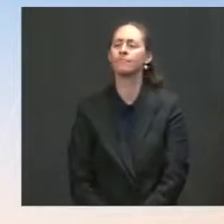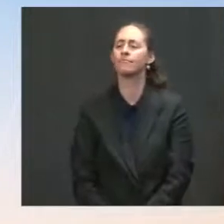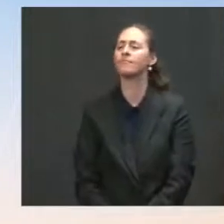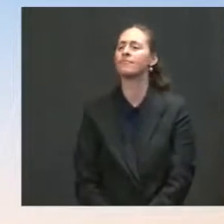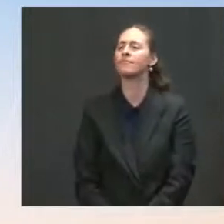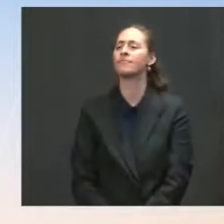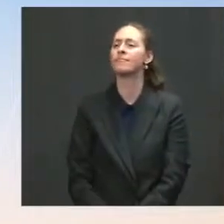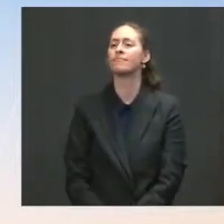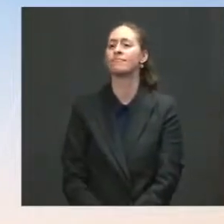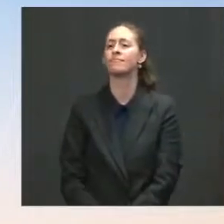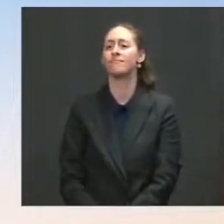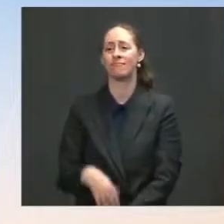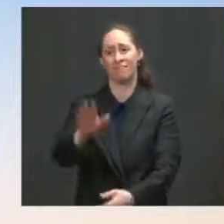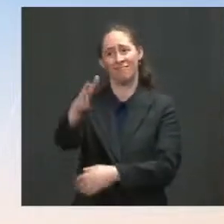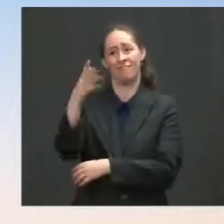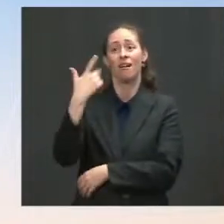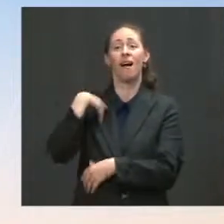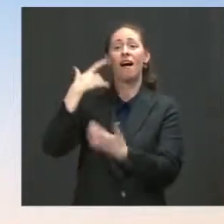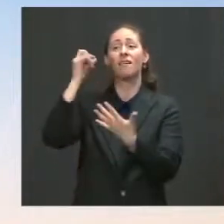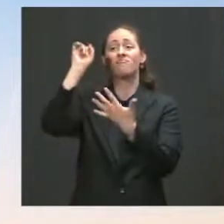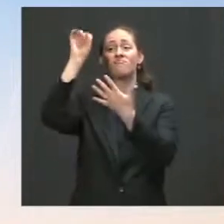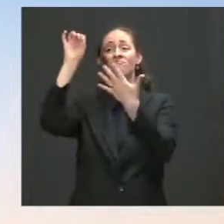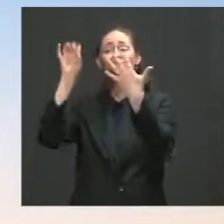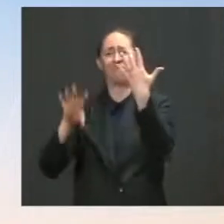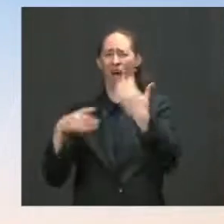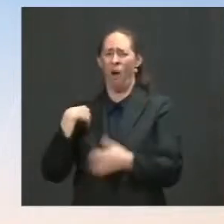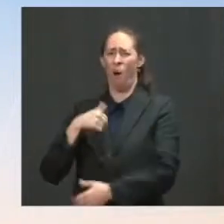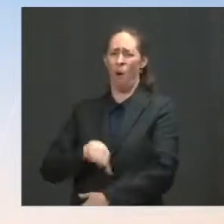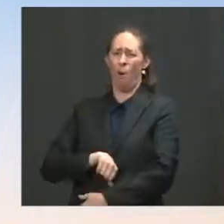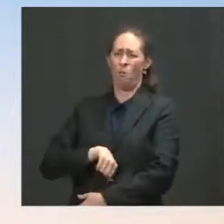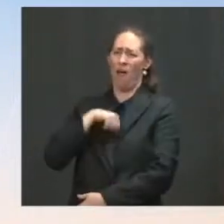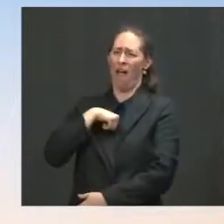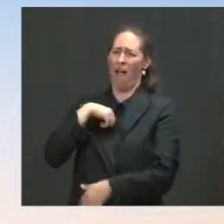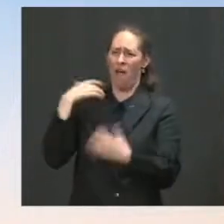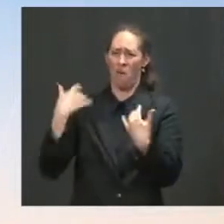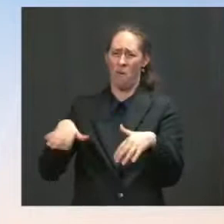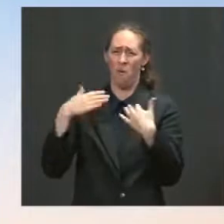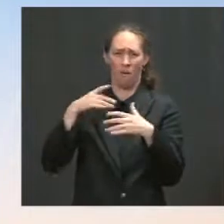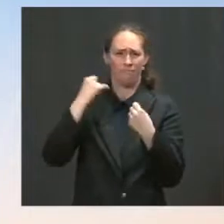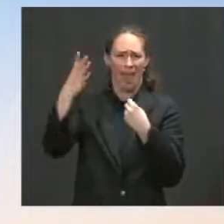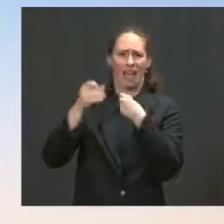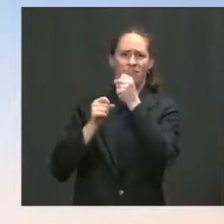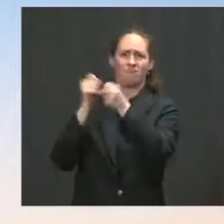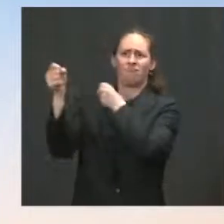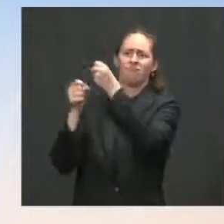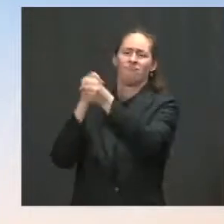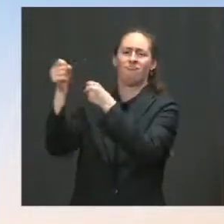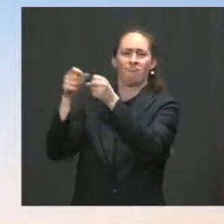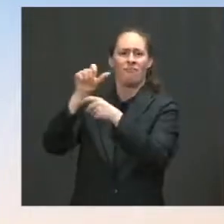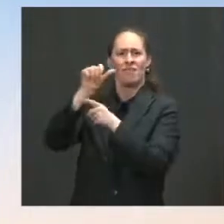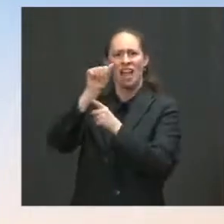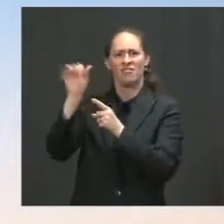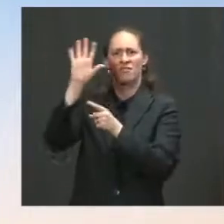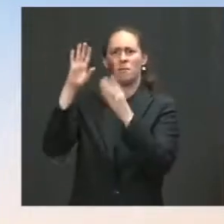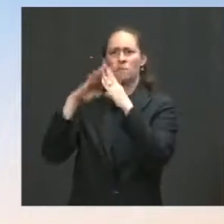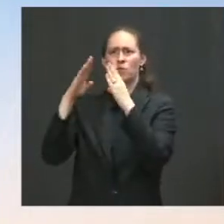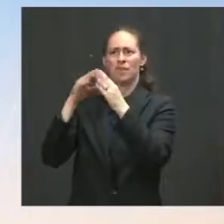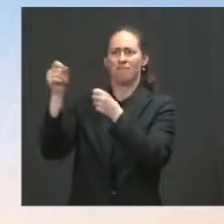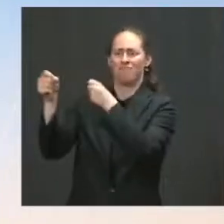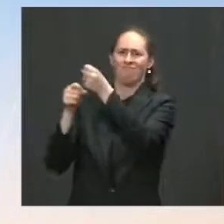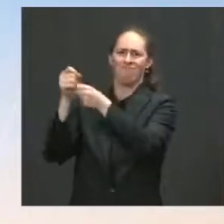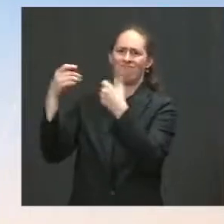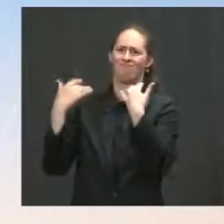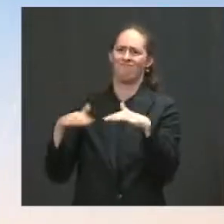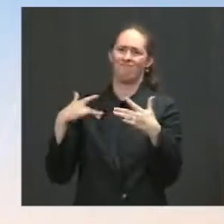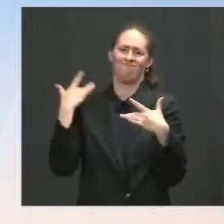nominees from the AAPI community that we have put forward for a range of important jobs in the administration, but those are some of the topics on his agenda, and I'm sure